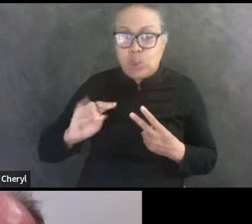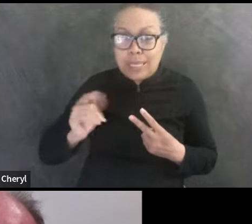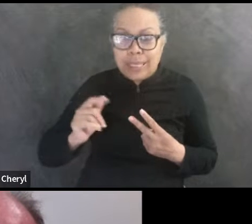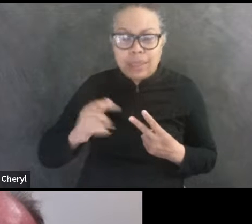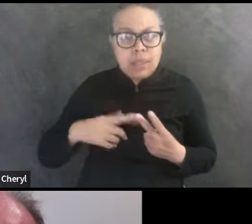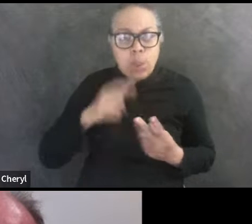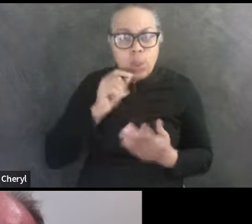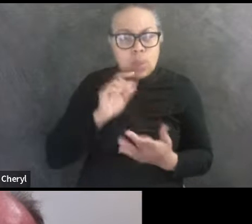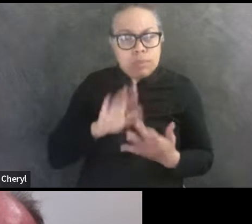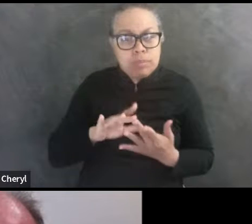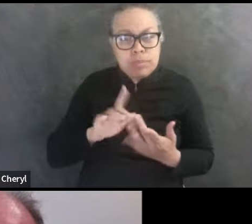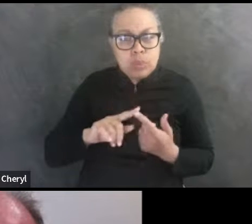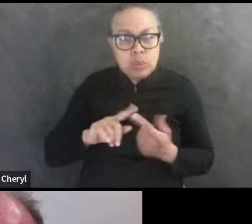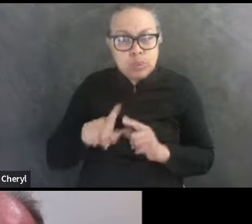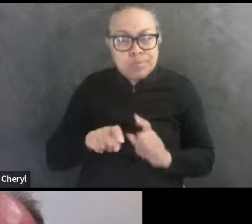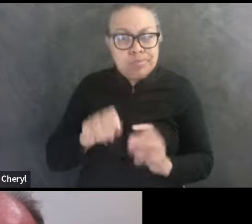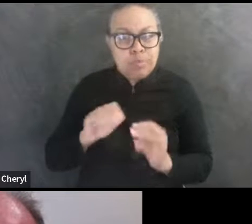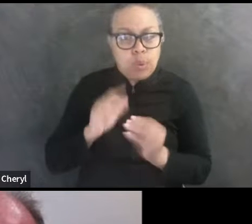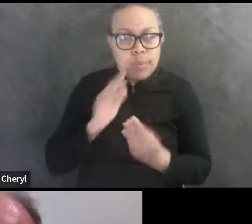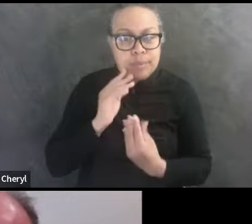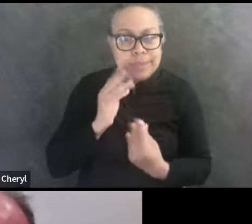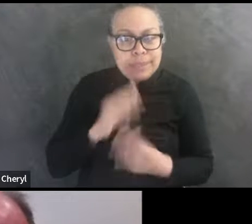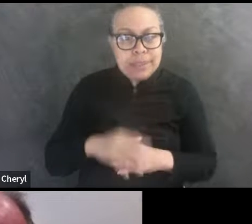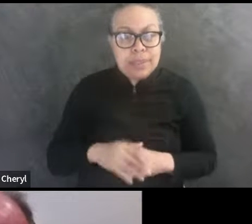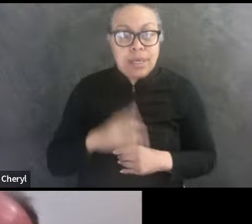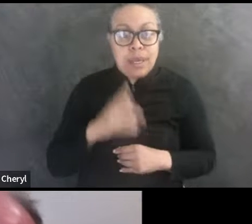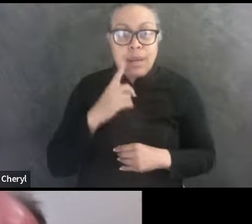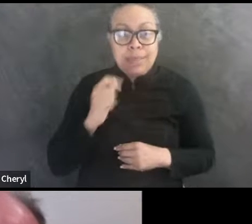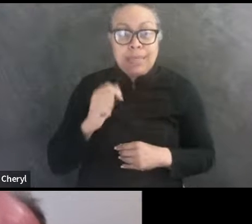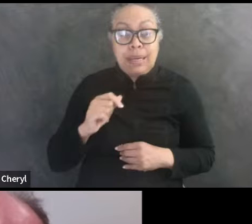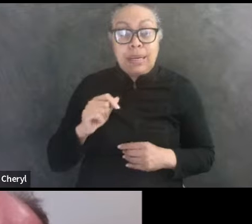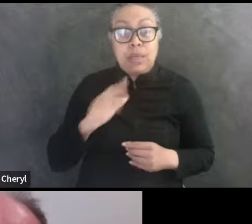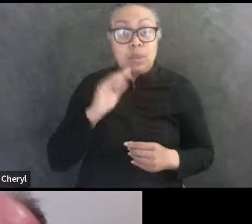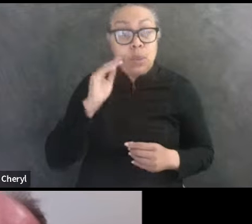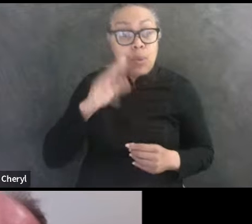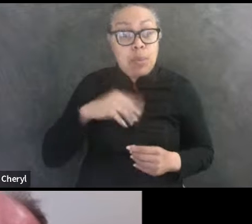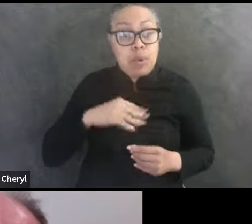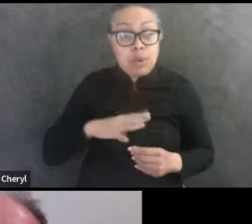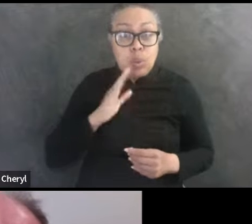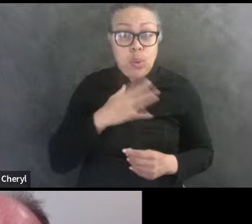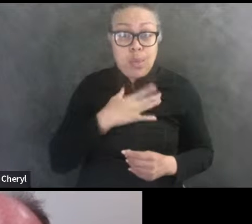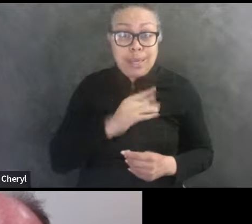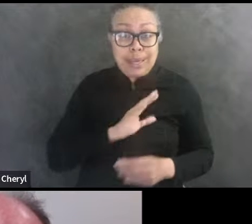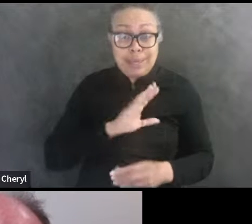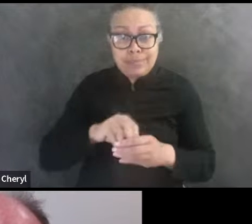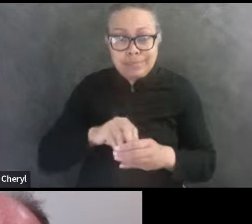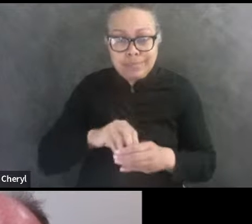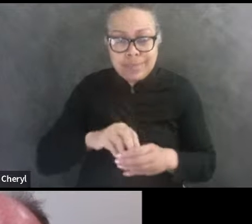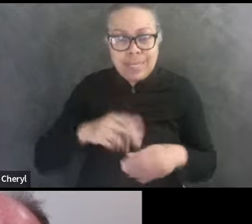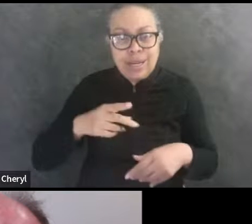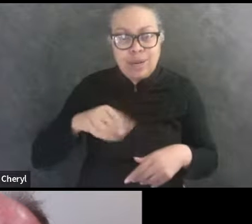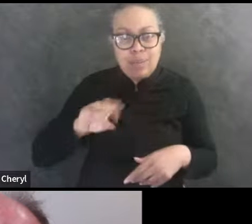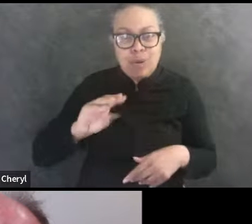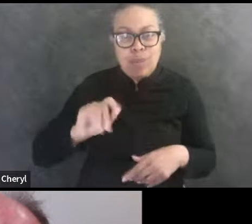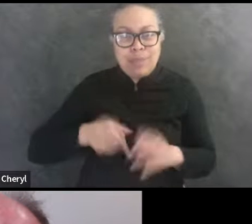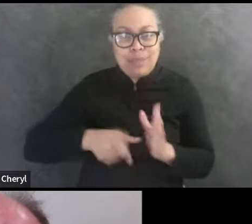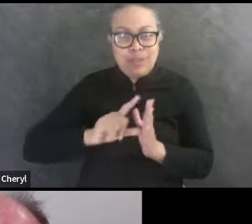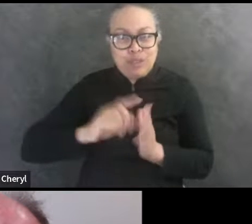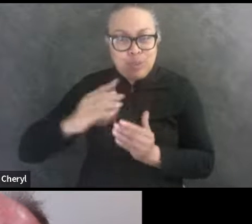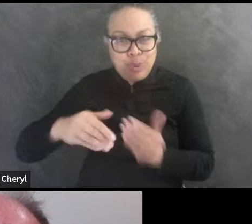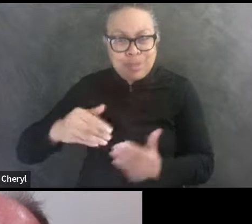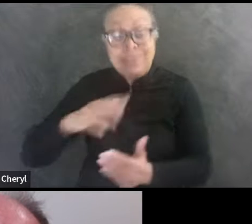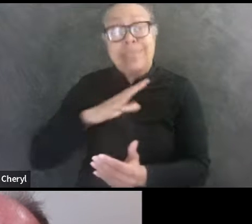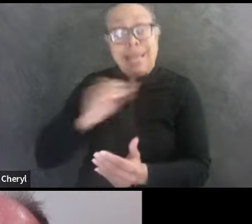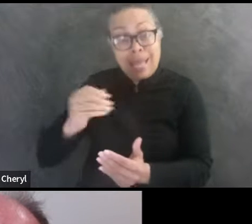they basically want to interject themselves into the permit review process, and there's also a zoning review